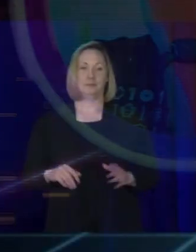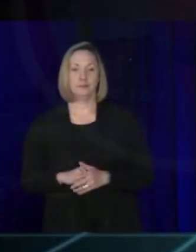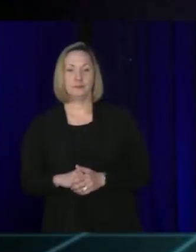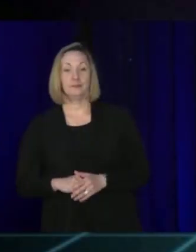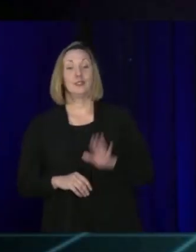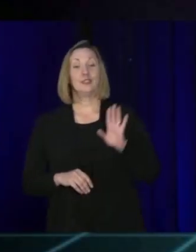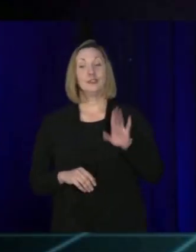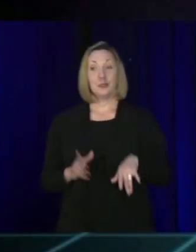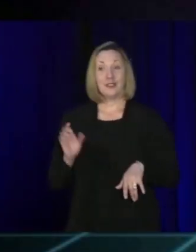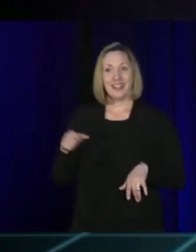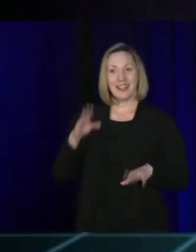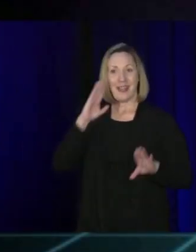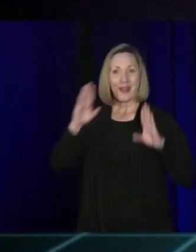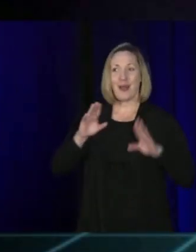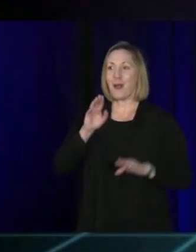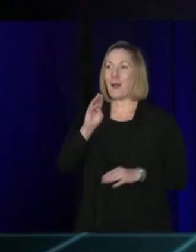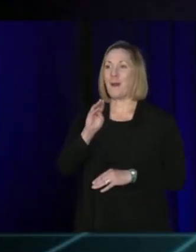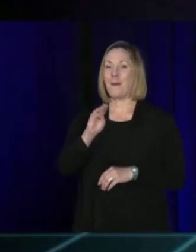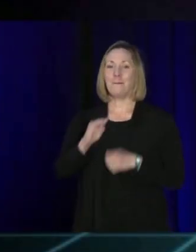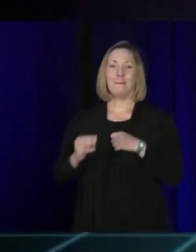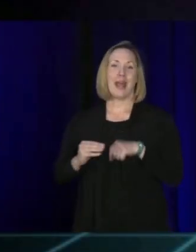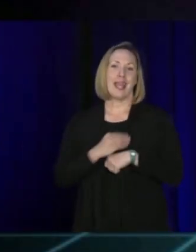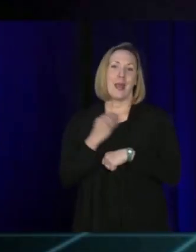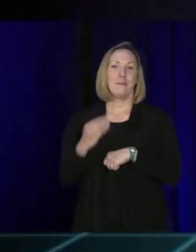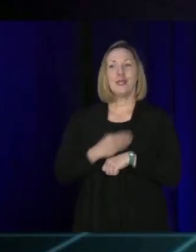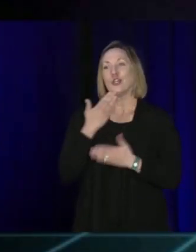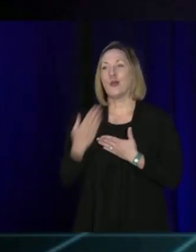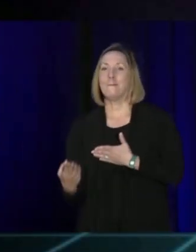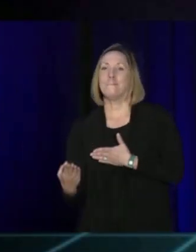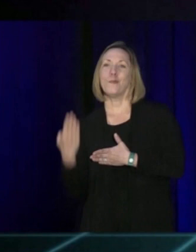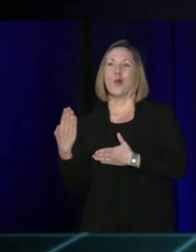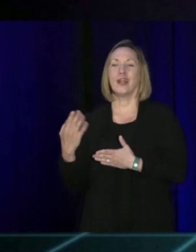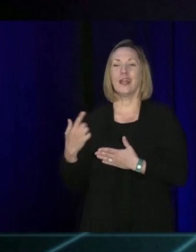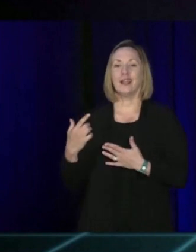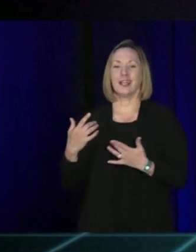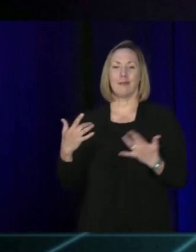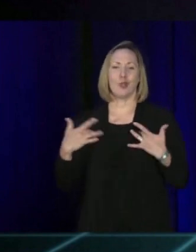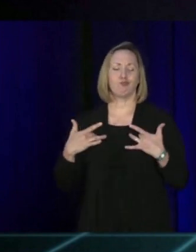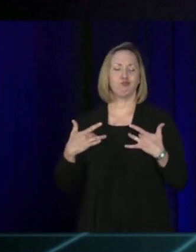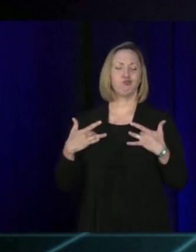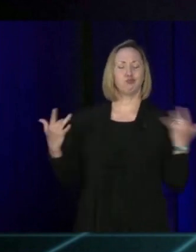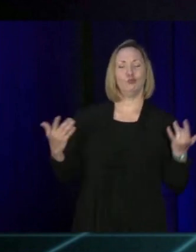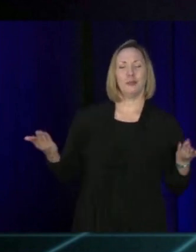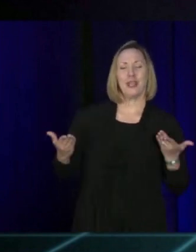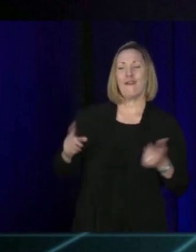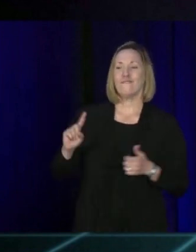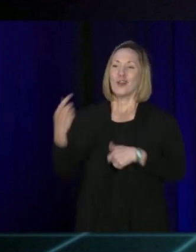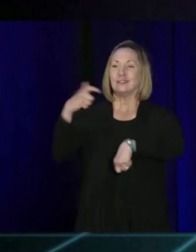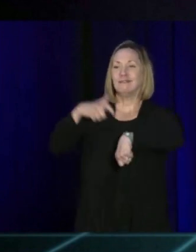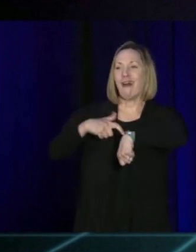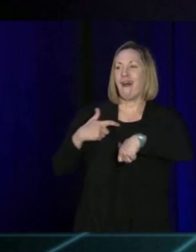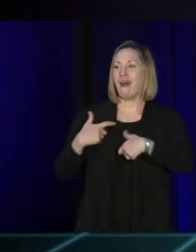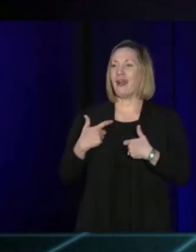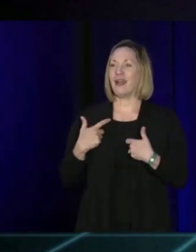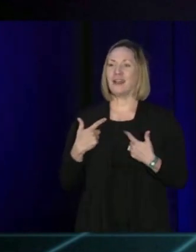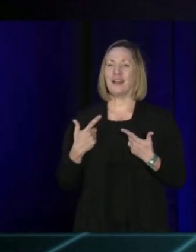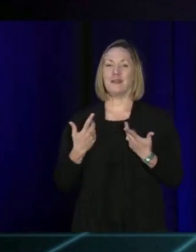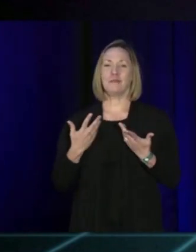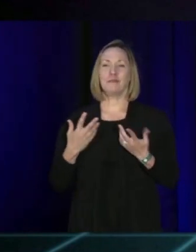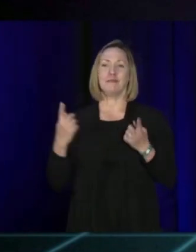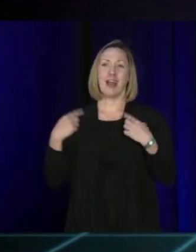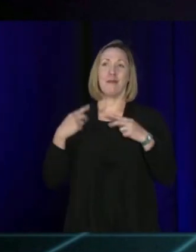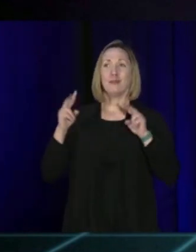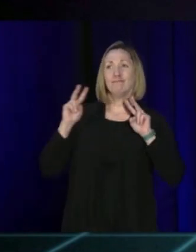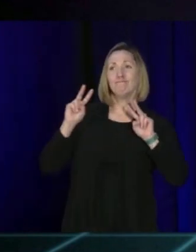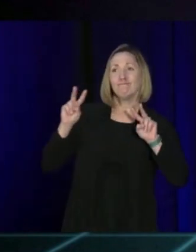So yeah, hello Miami, good morning. I am super hyped to be here for the first time. I've been looking for a lot